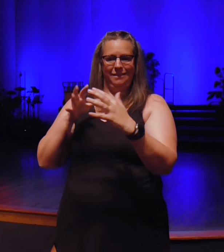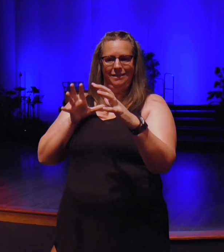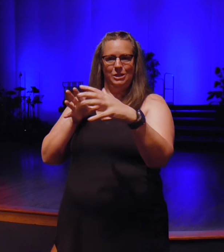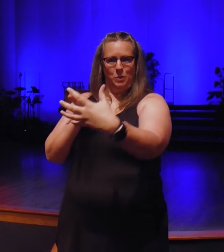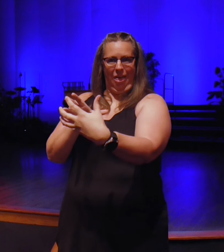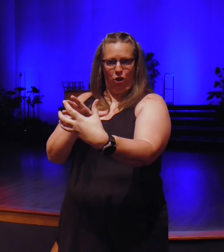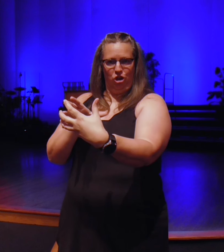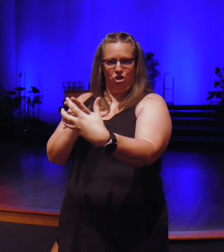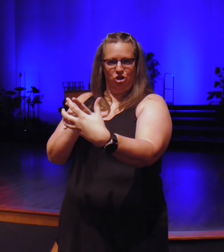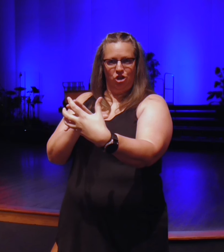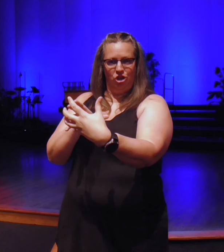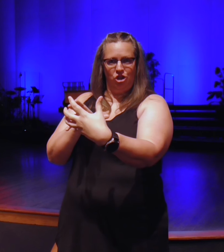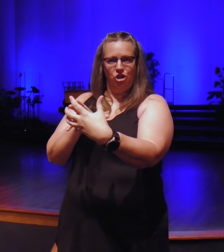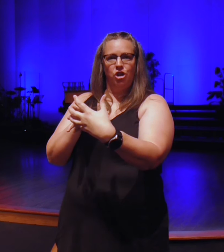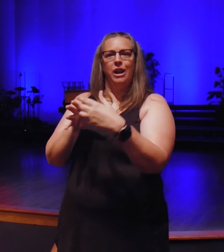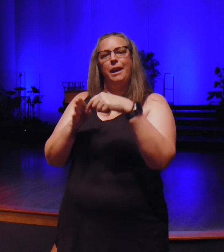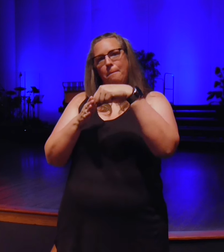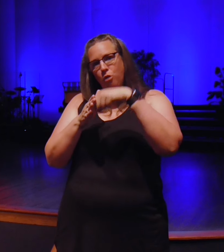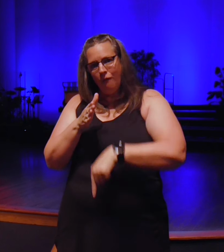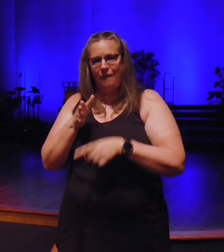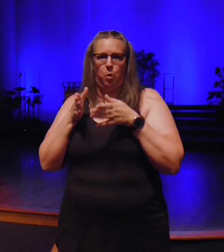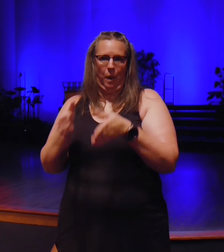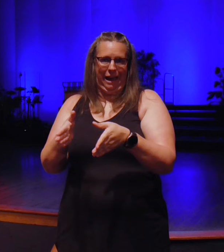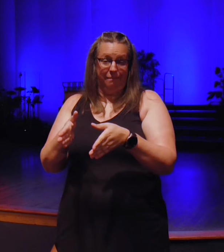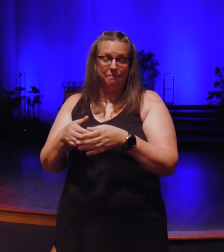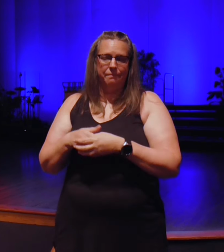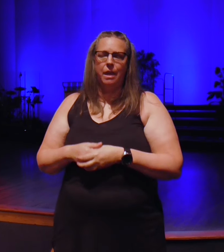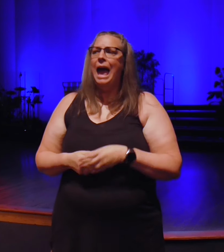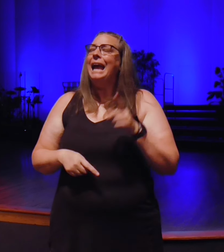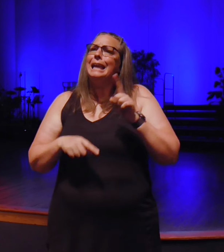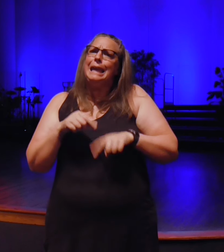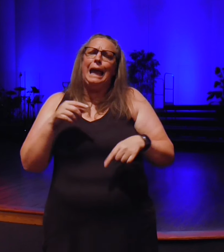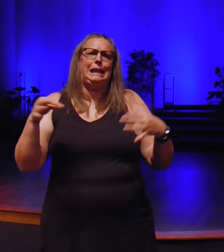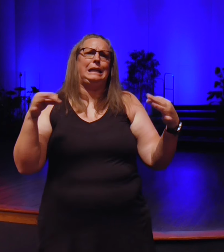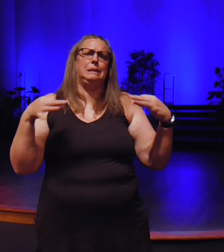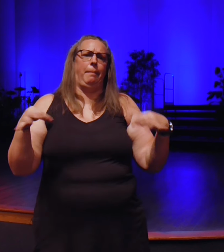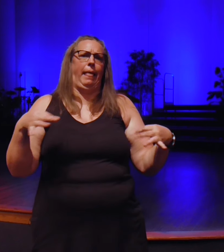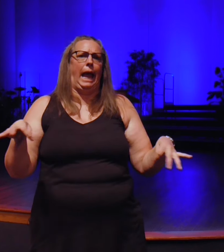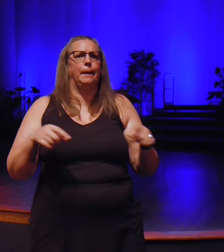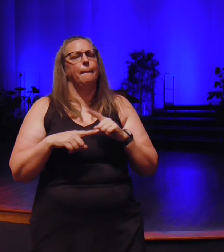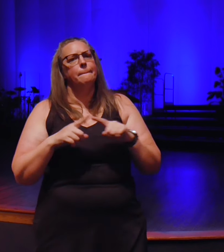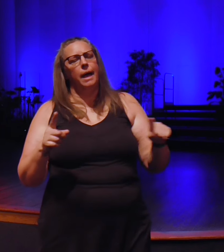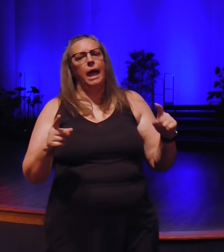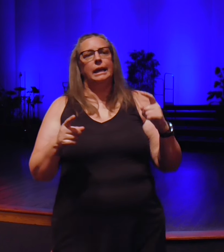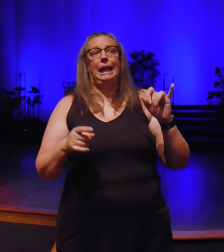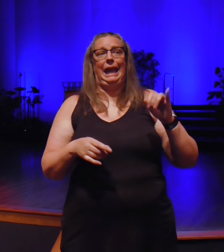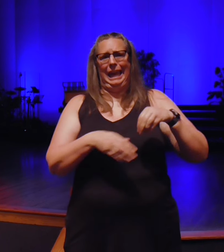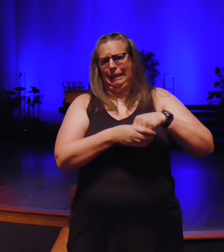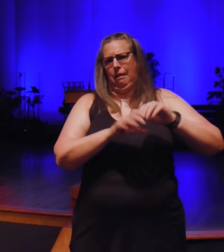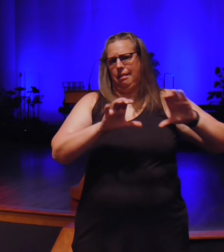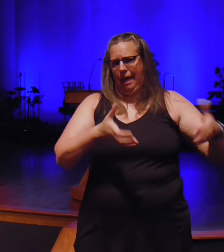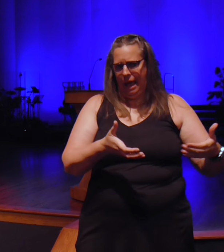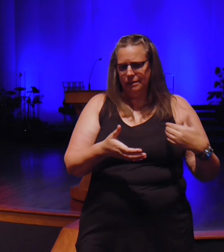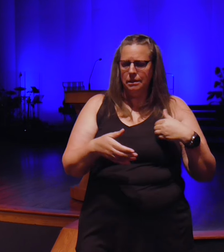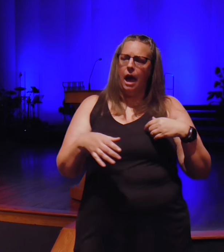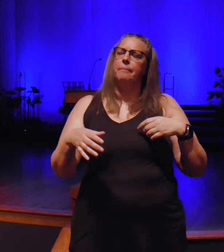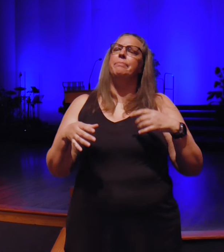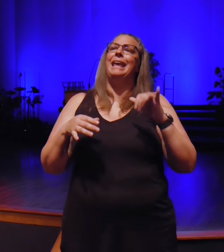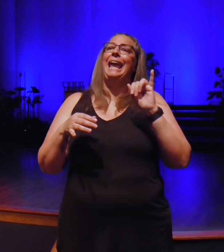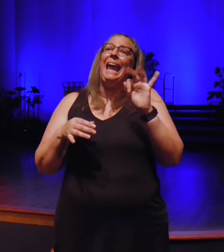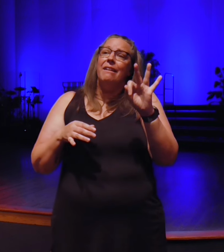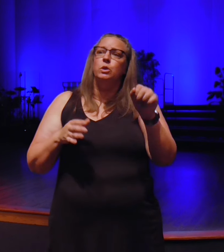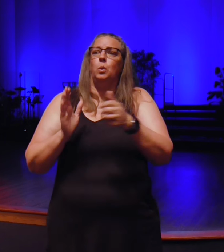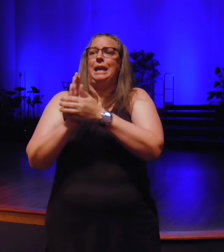profound way. I can't really explain how it is, but I like to share in the classes, if you could master these skills